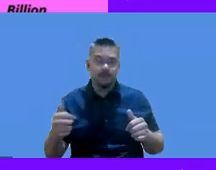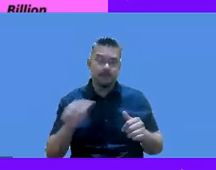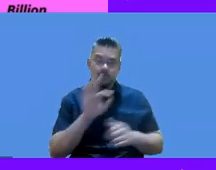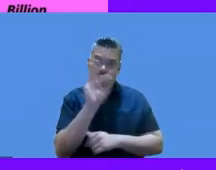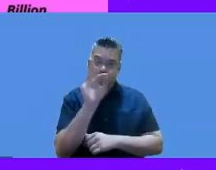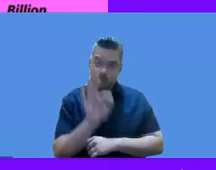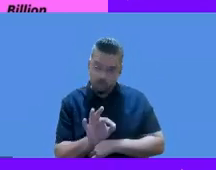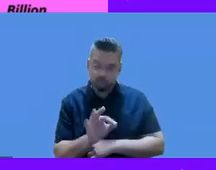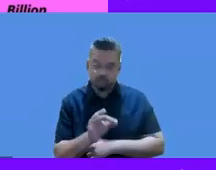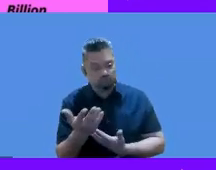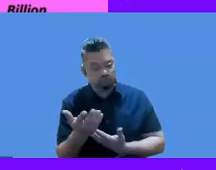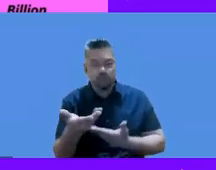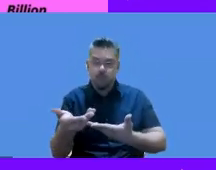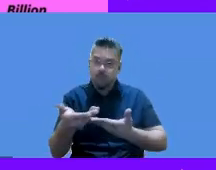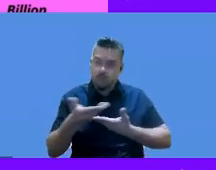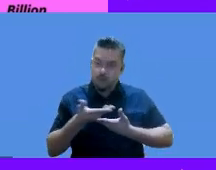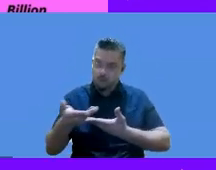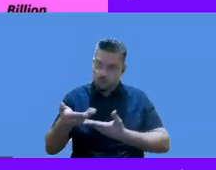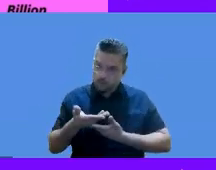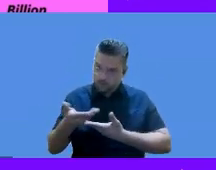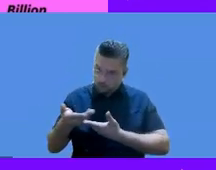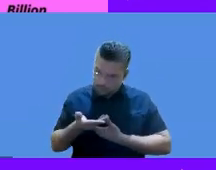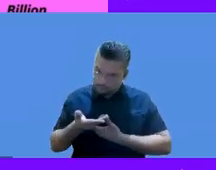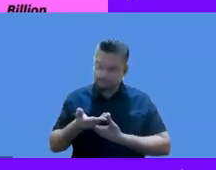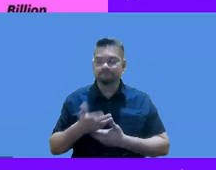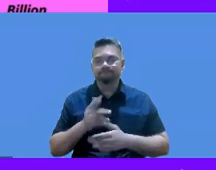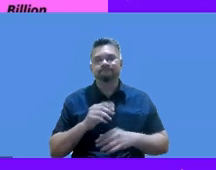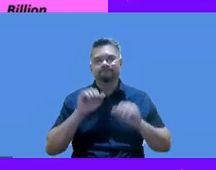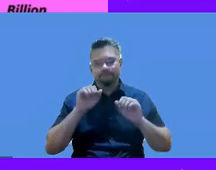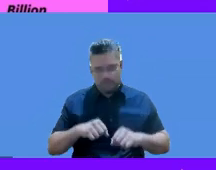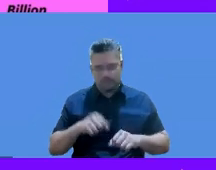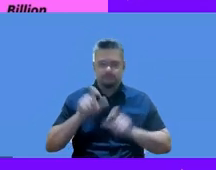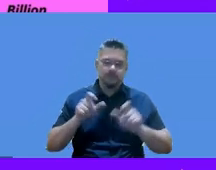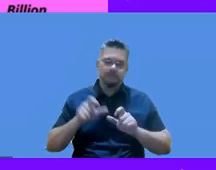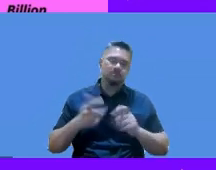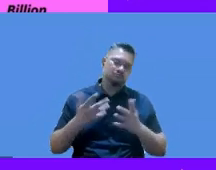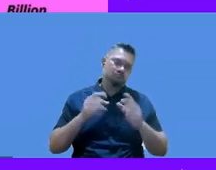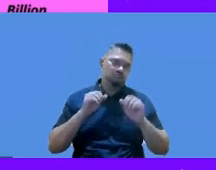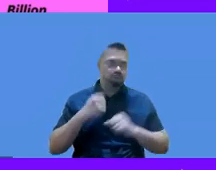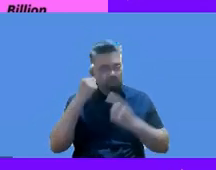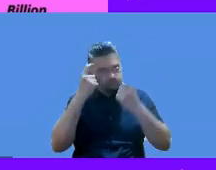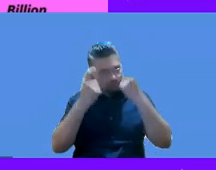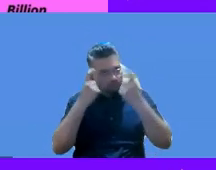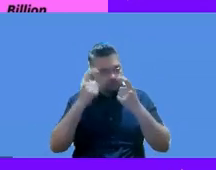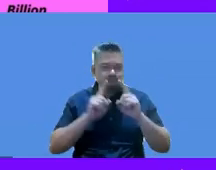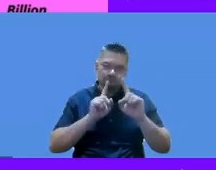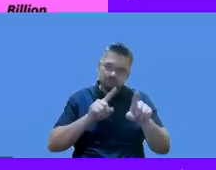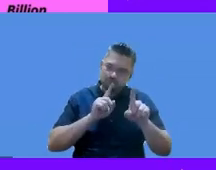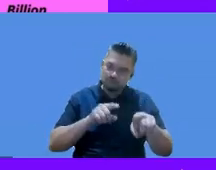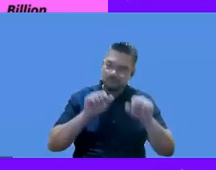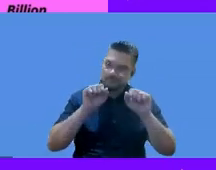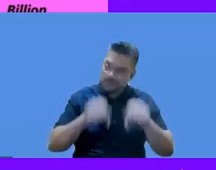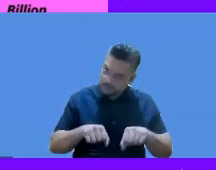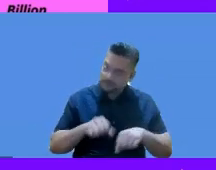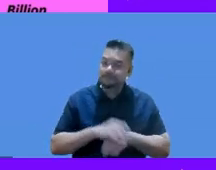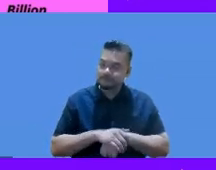them have said they'd be happy to respond there and give you some, you know, thoughts and reflections from their side. But I wanted